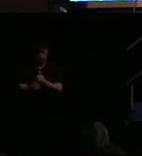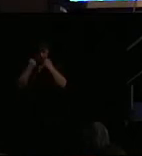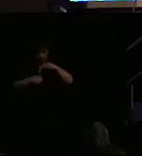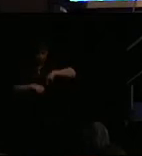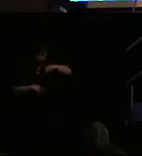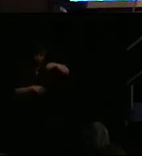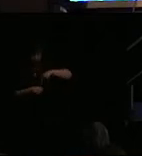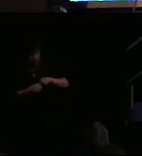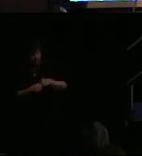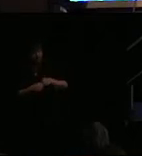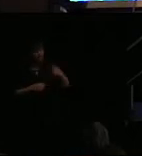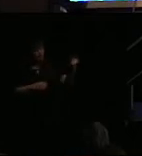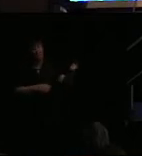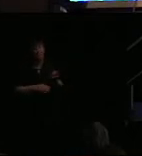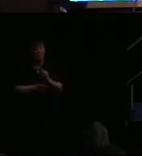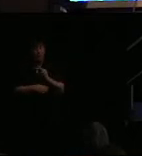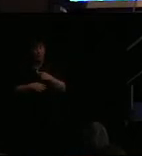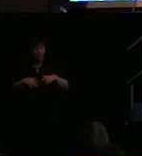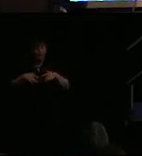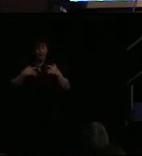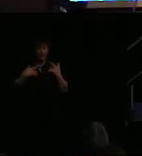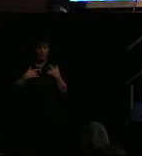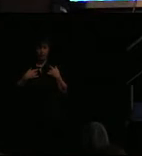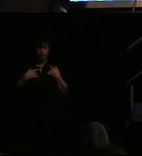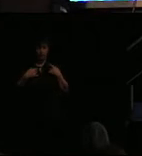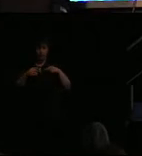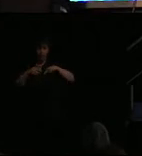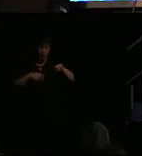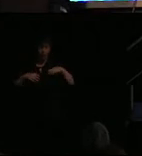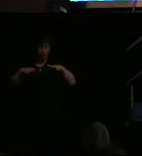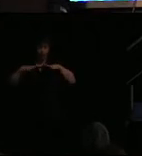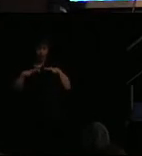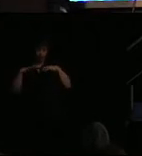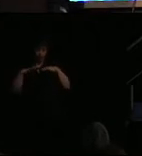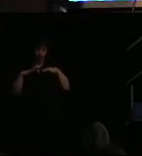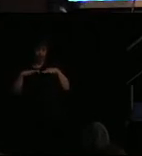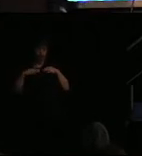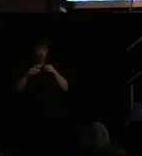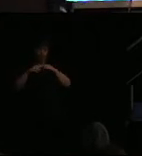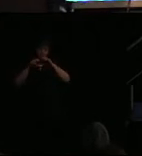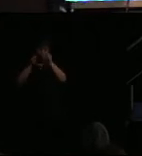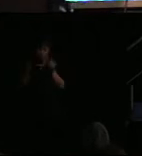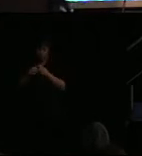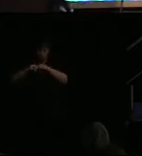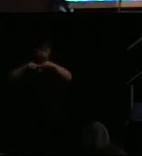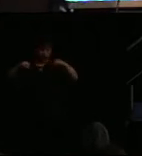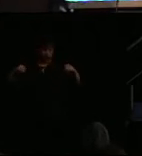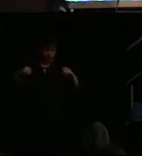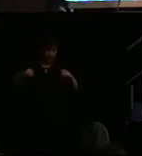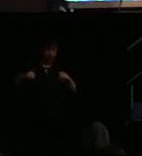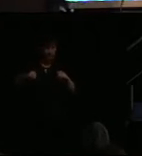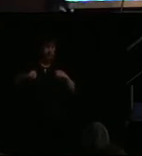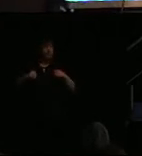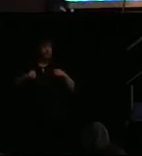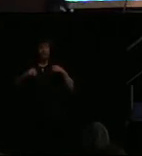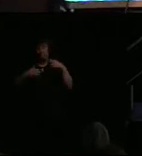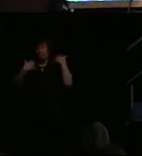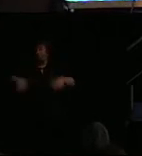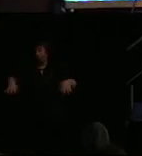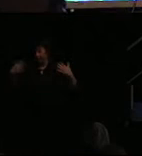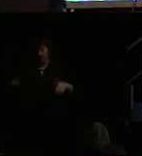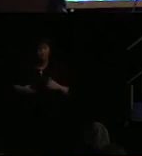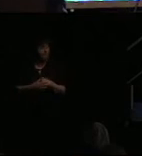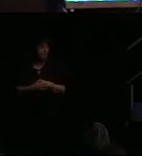was. When we came back, I felt like I needed a week off from the world just to process everything that happened. It was just surreal and